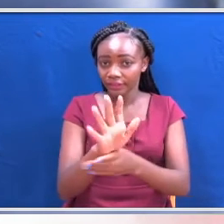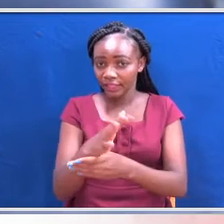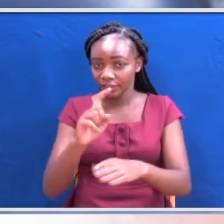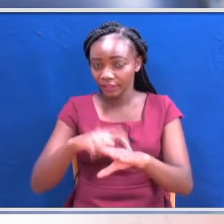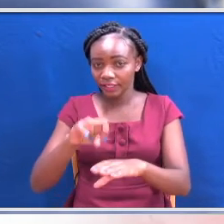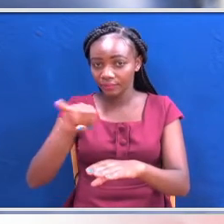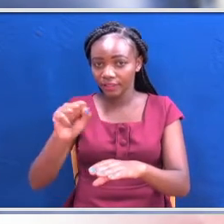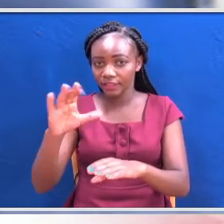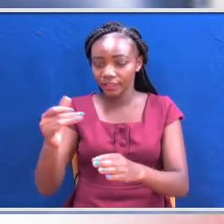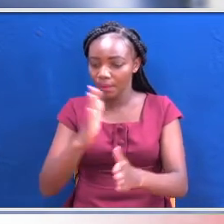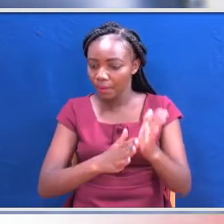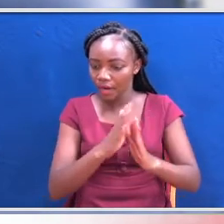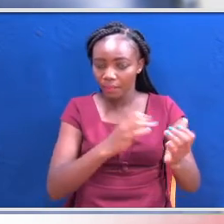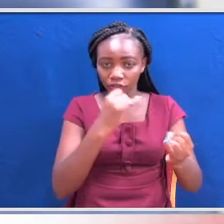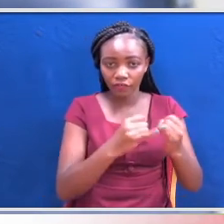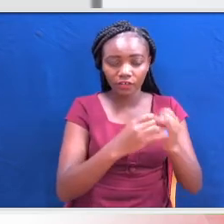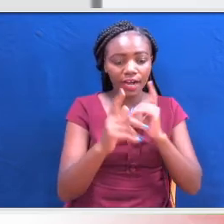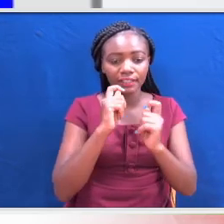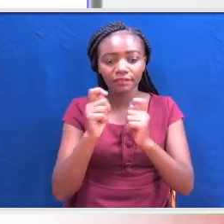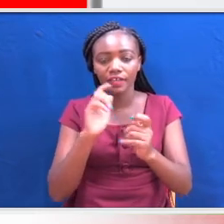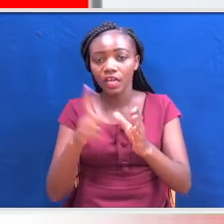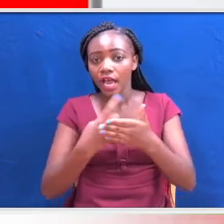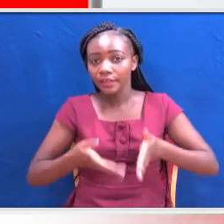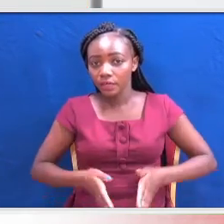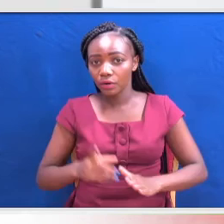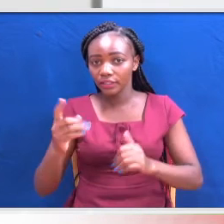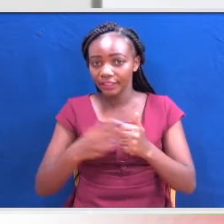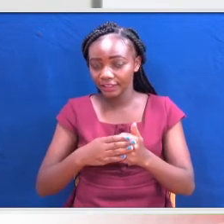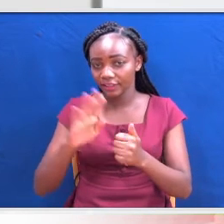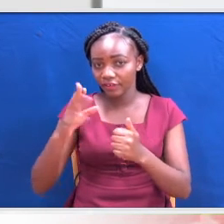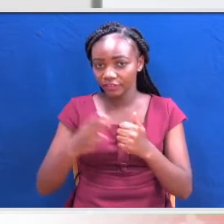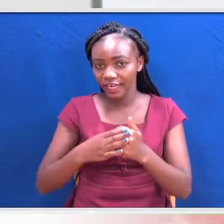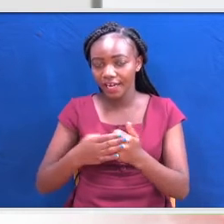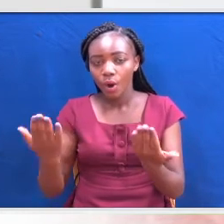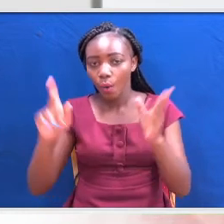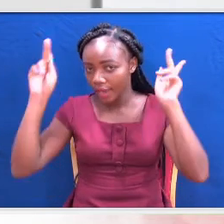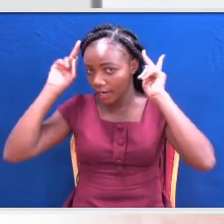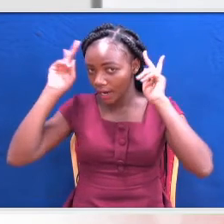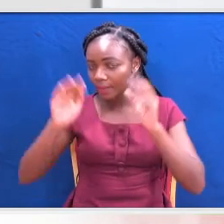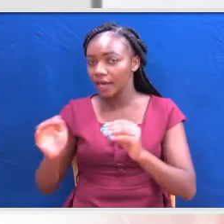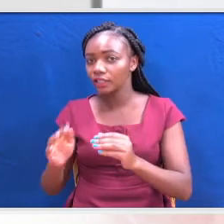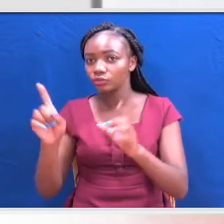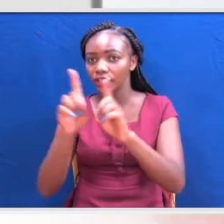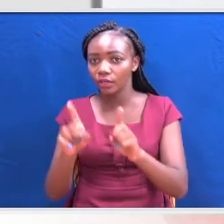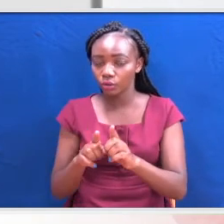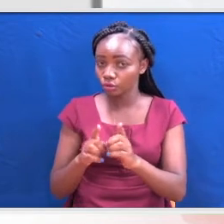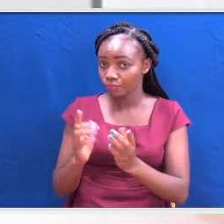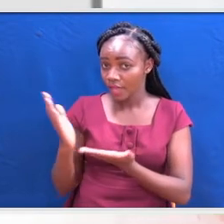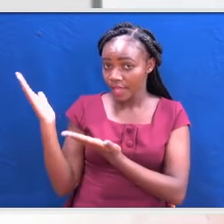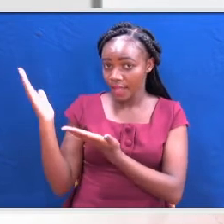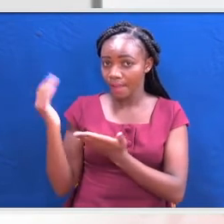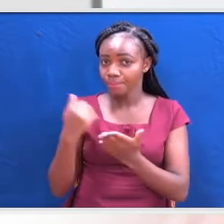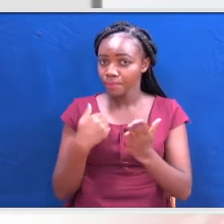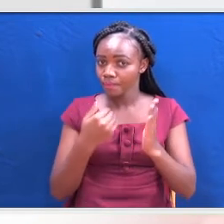to conclude the interviews. Born in 1959 in Kakamega County, Wekesa is a double doctor of law and